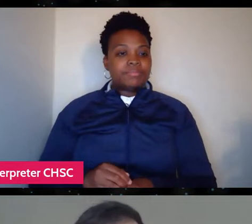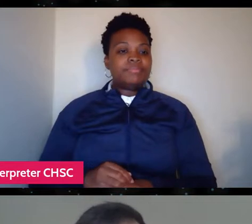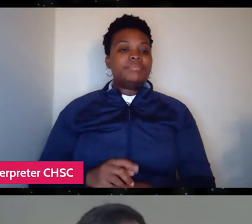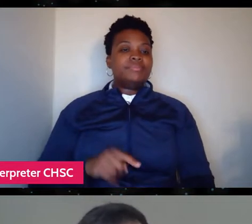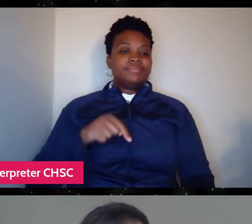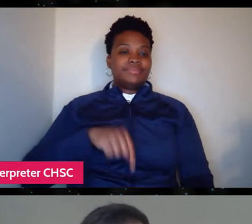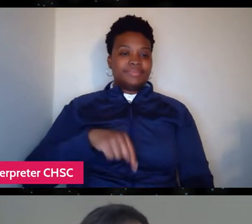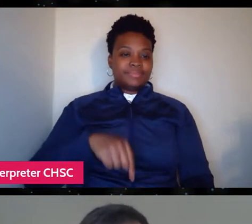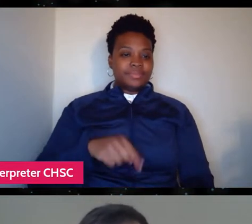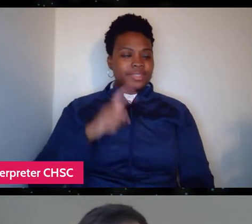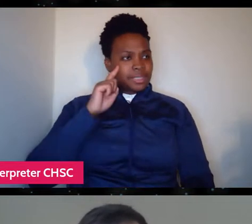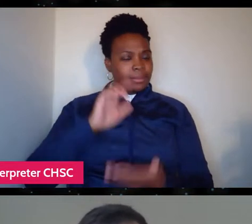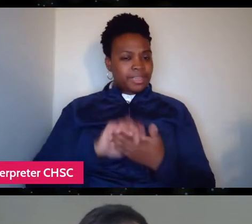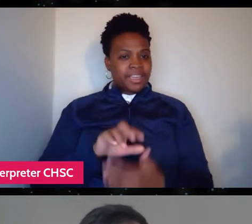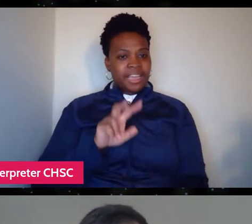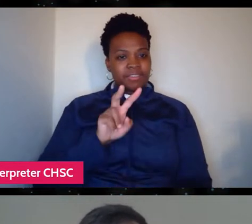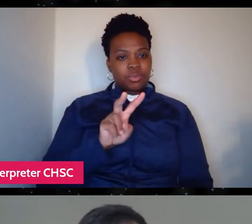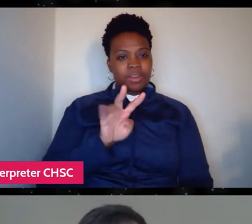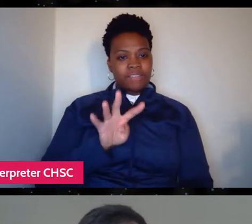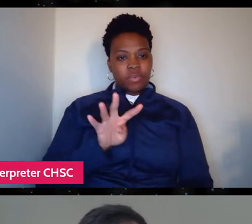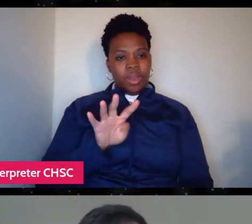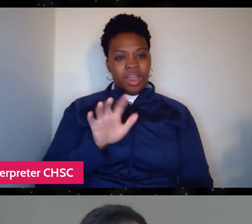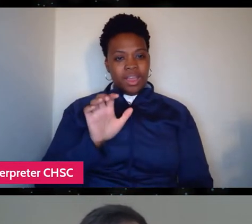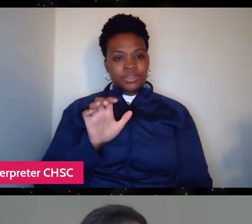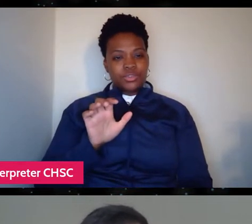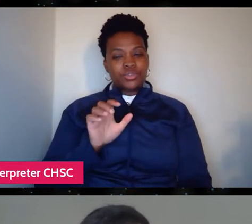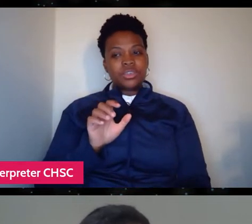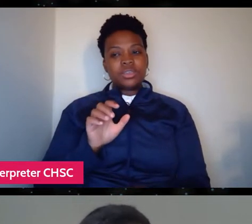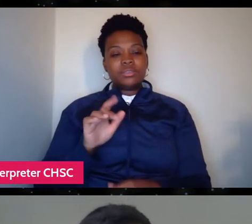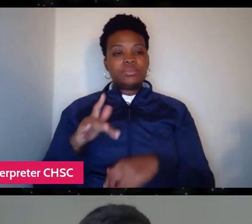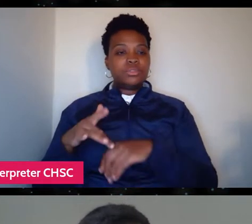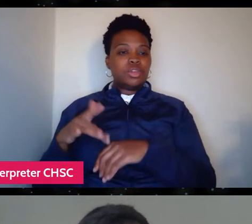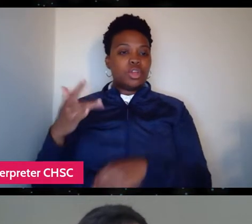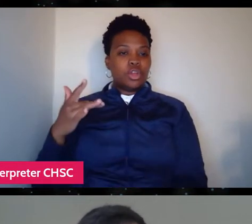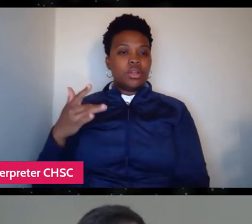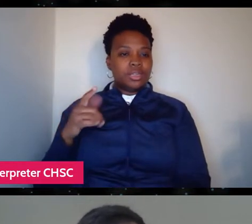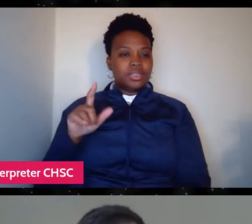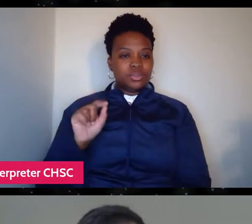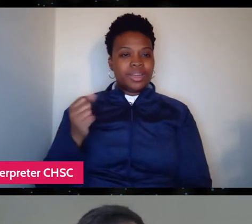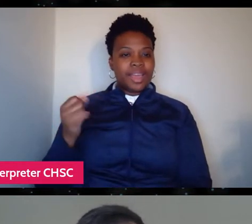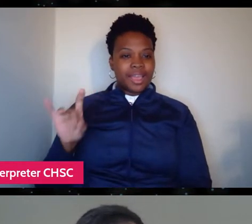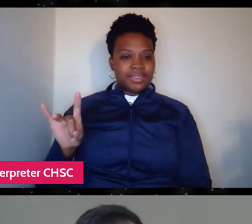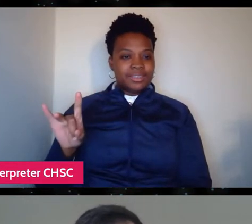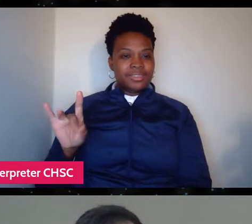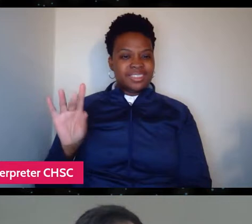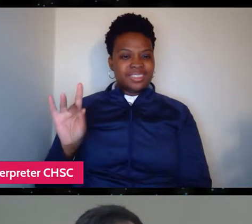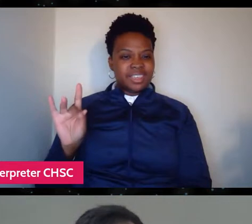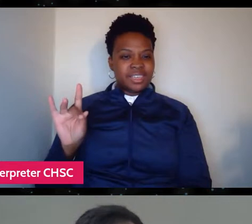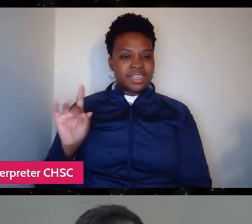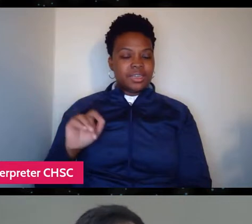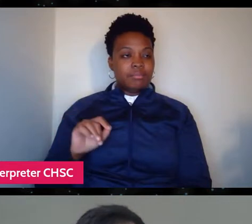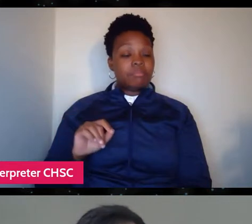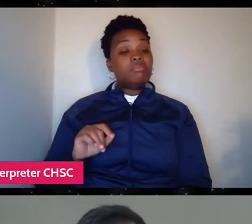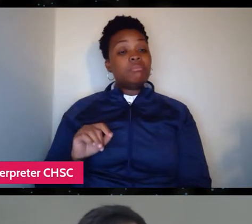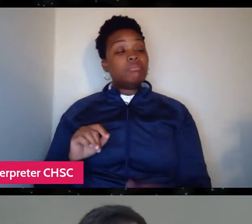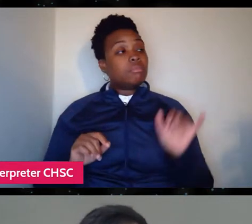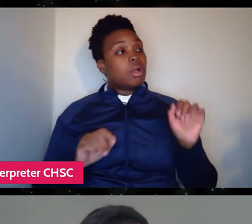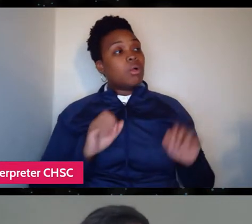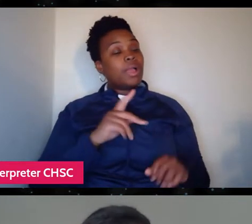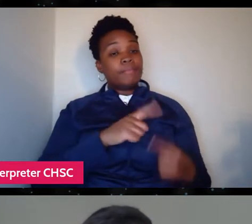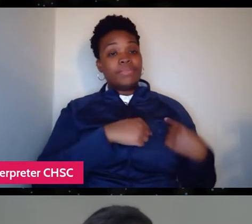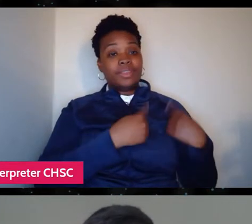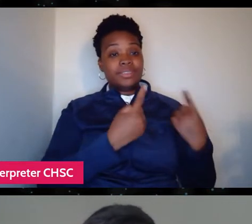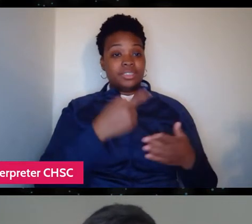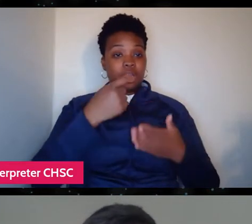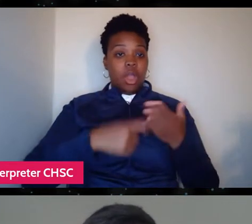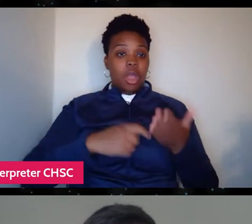I believe the 2,400 came from a scene in early 2018. Okay. Since then, the cost has gone